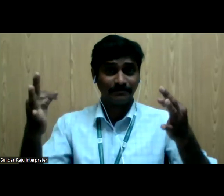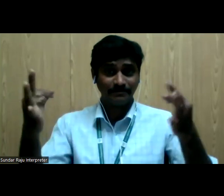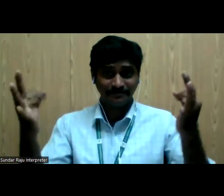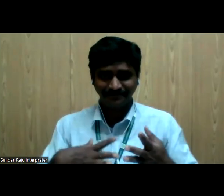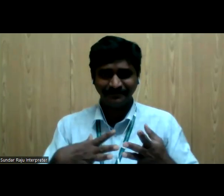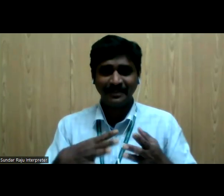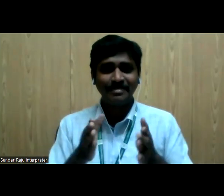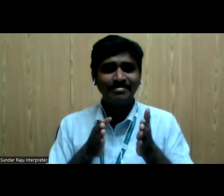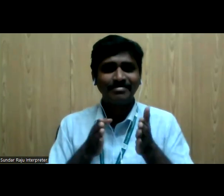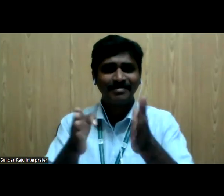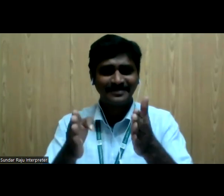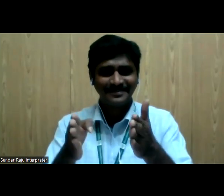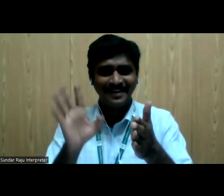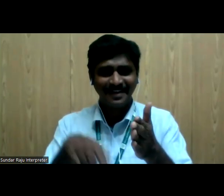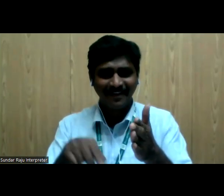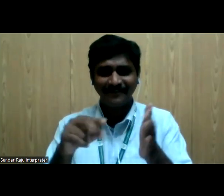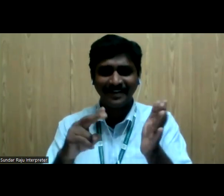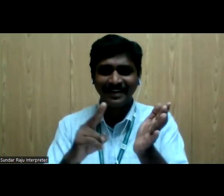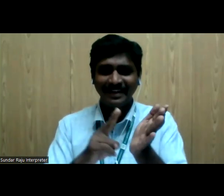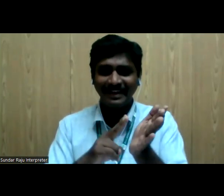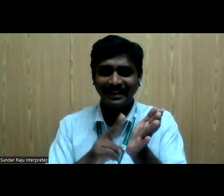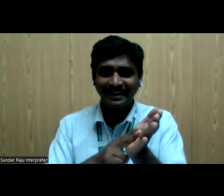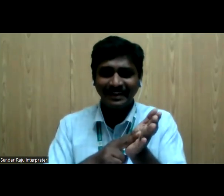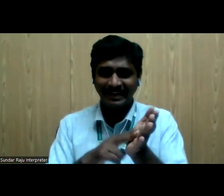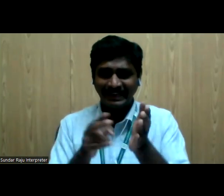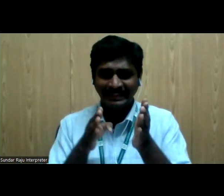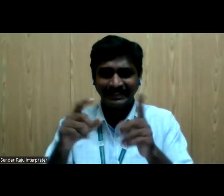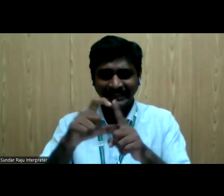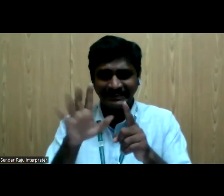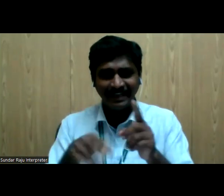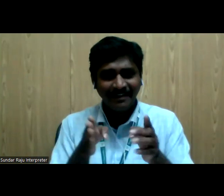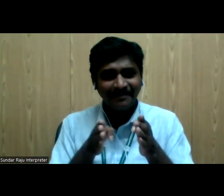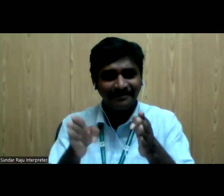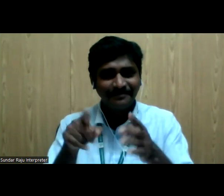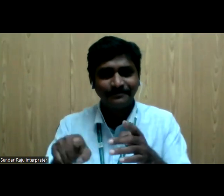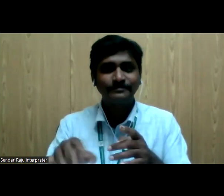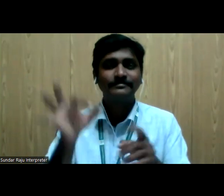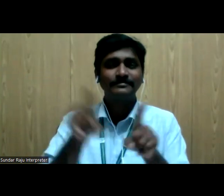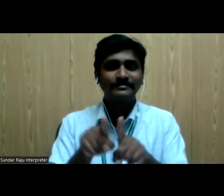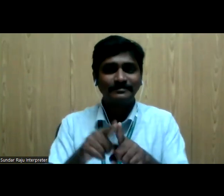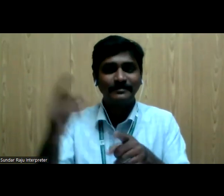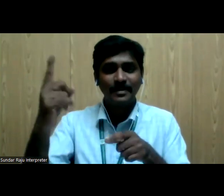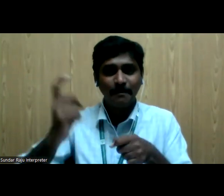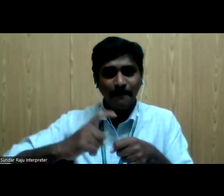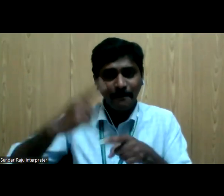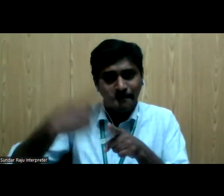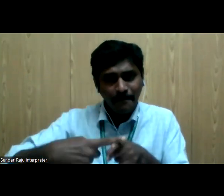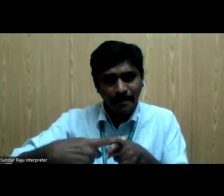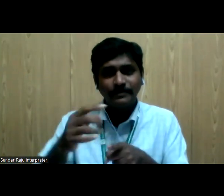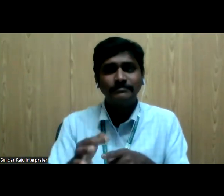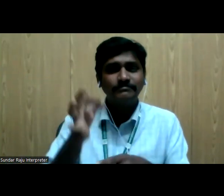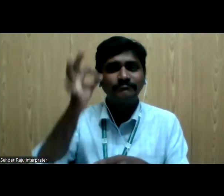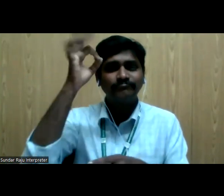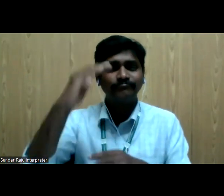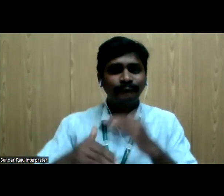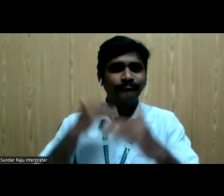create awareness on UDIB schemes. And this year, we have taken our partnership with Nayi Disha to the next level.